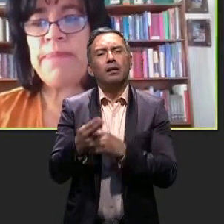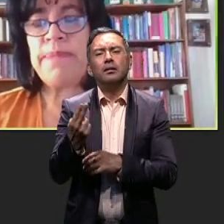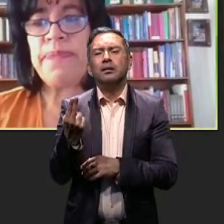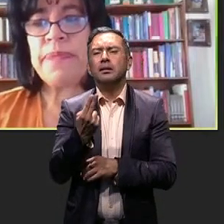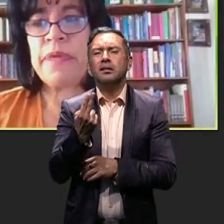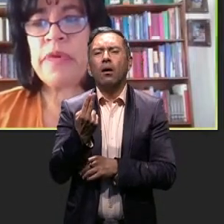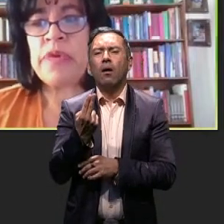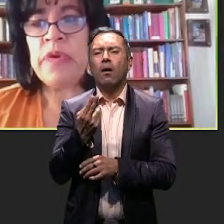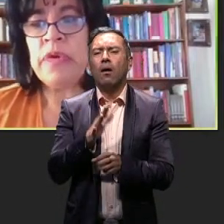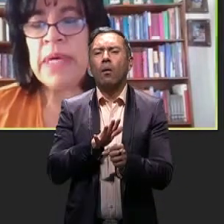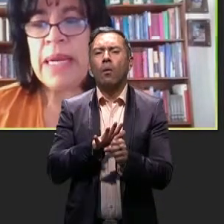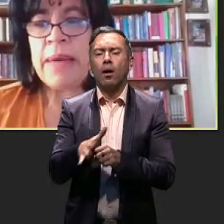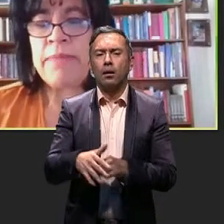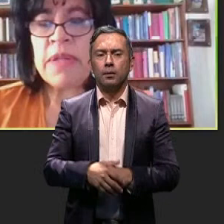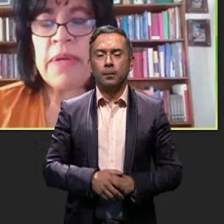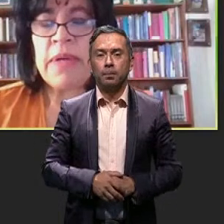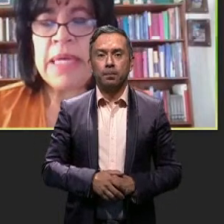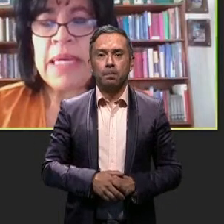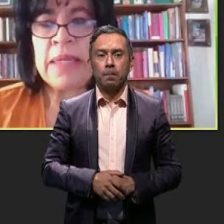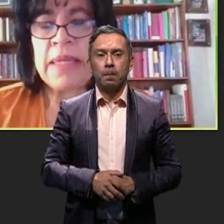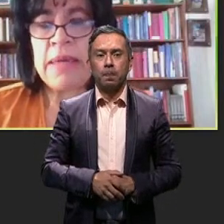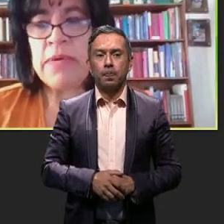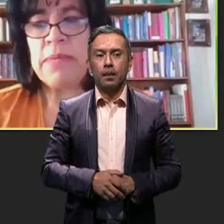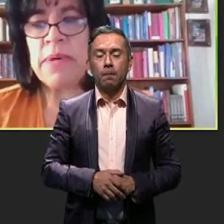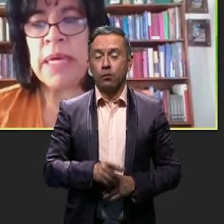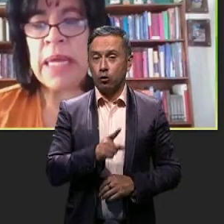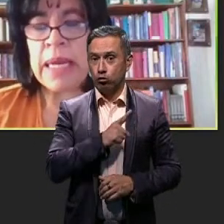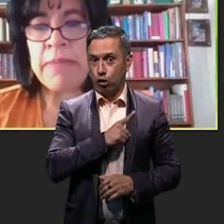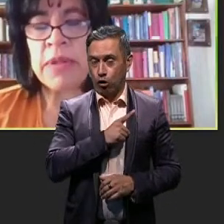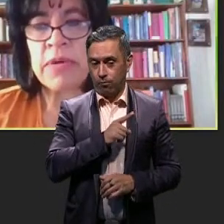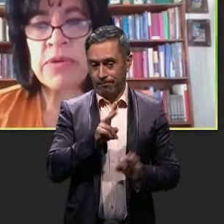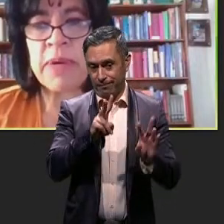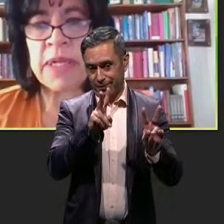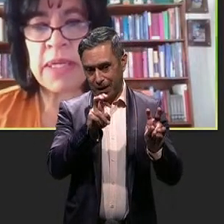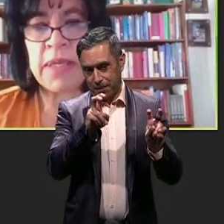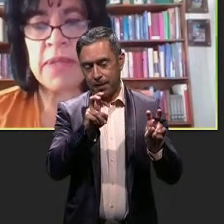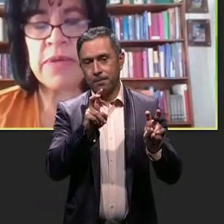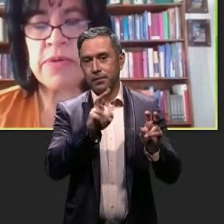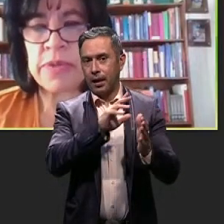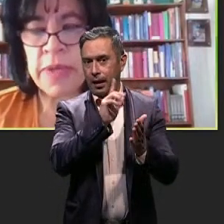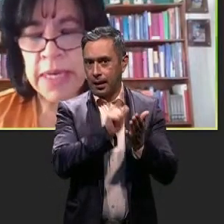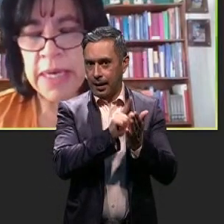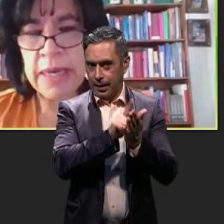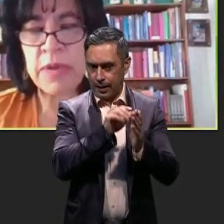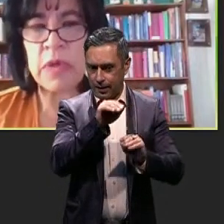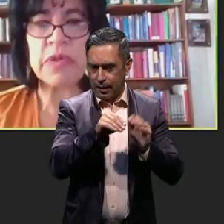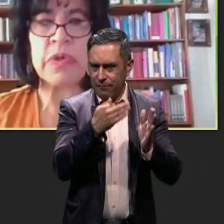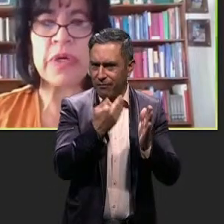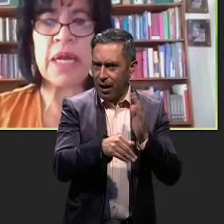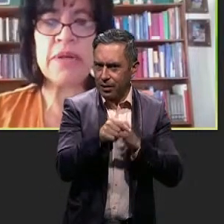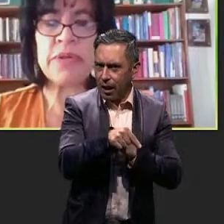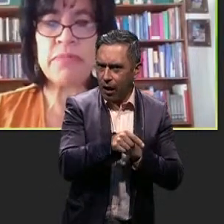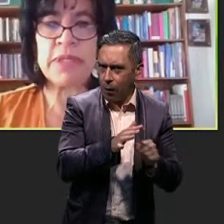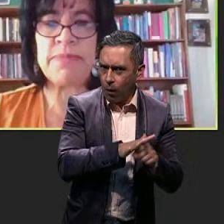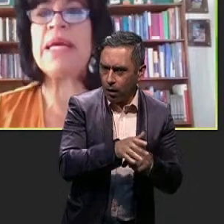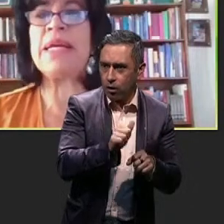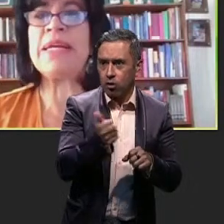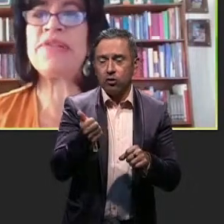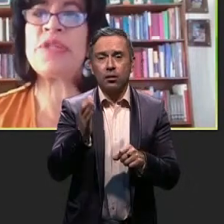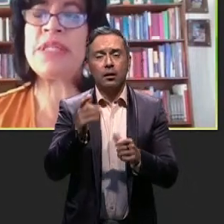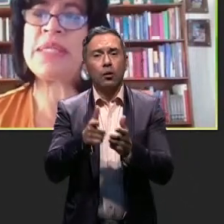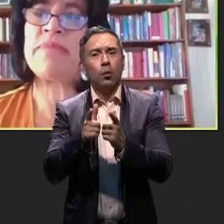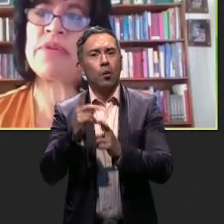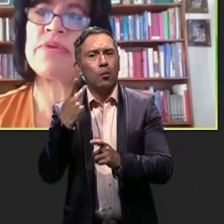need, not only in the legislation and with political parties